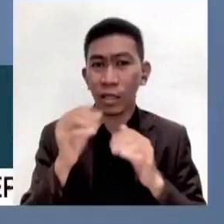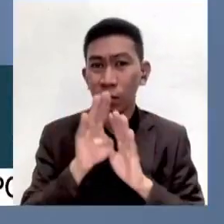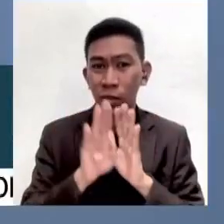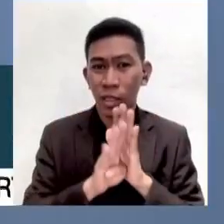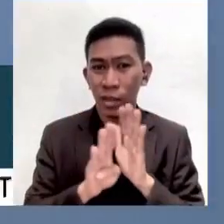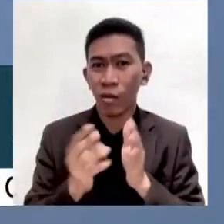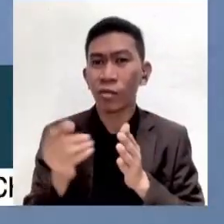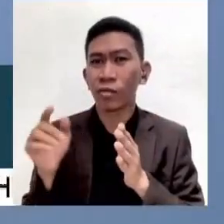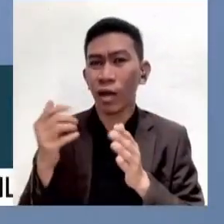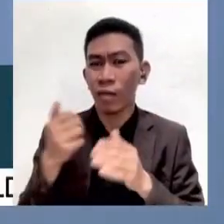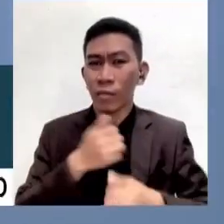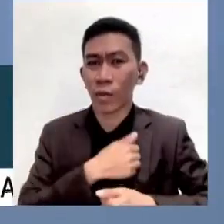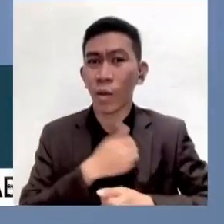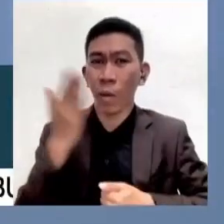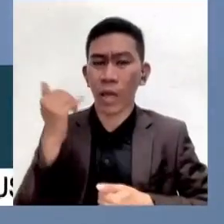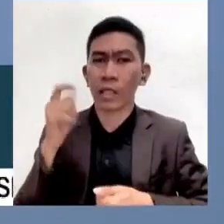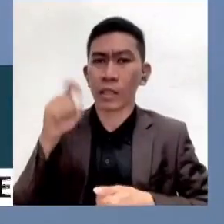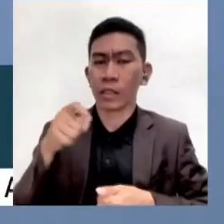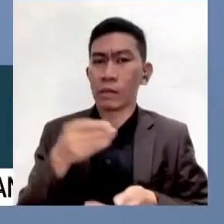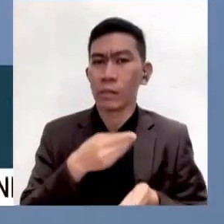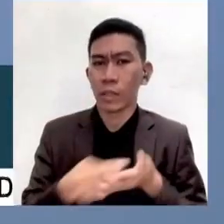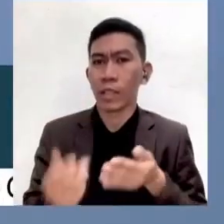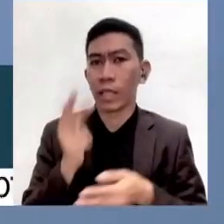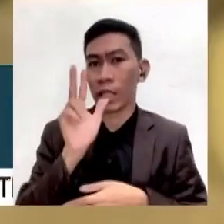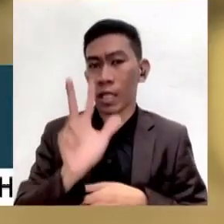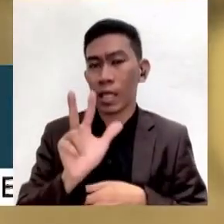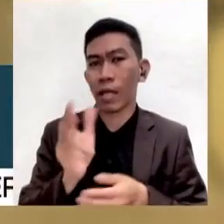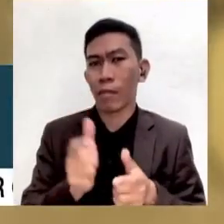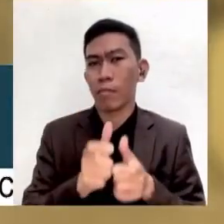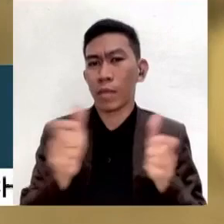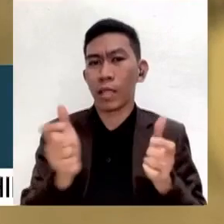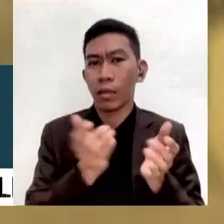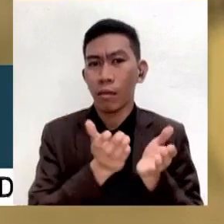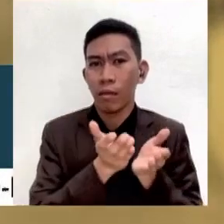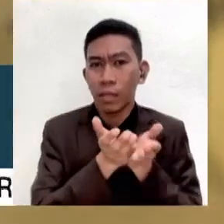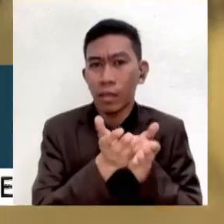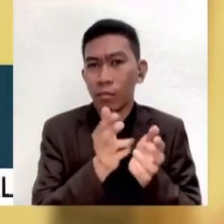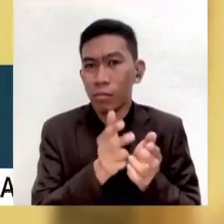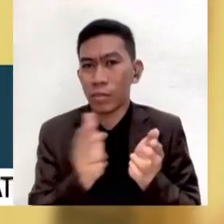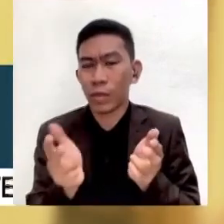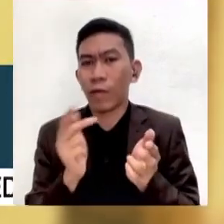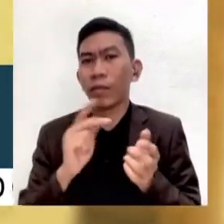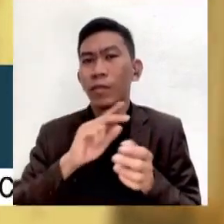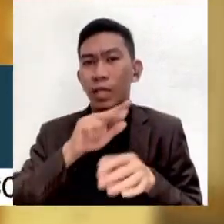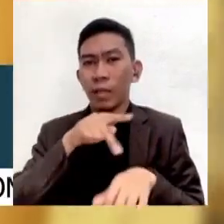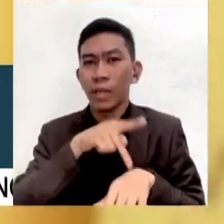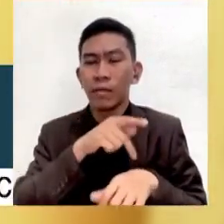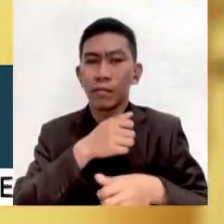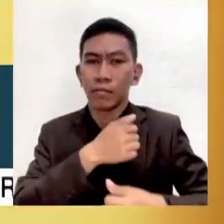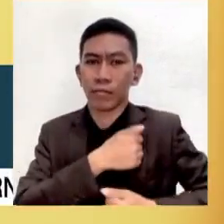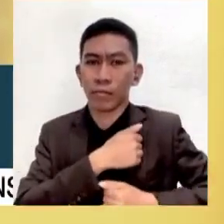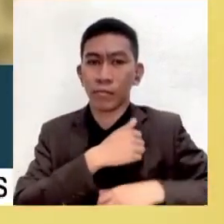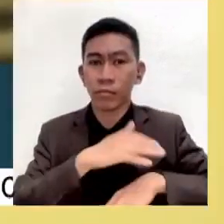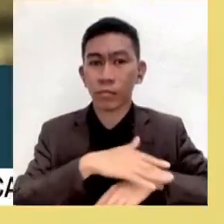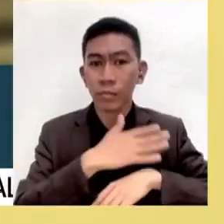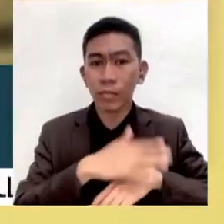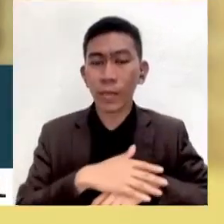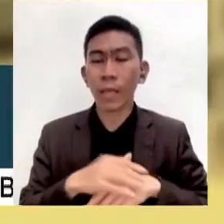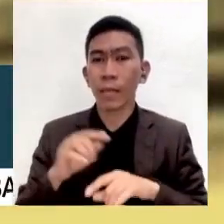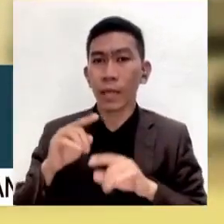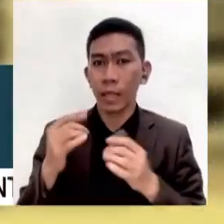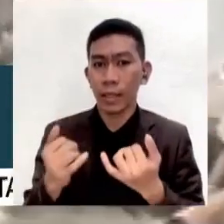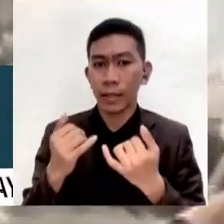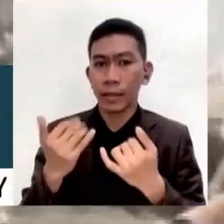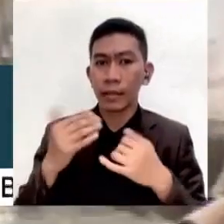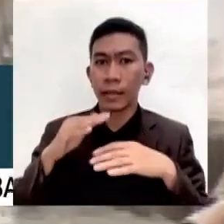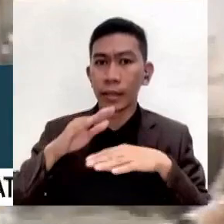three large ships for the Philippine Coast Guard next year. Meantime, the president reminds government officials to spend the 2024 fund